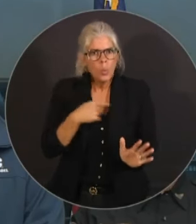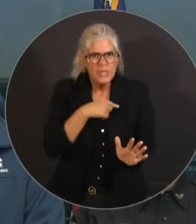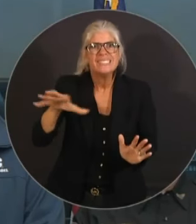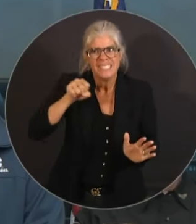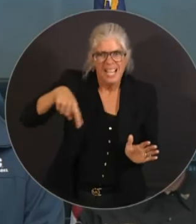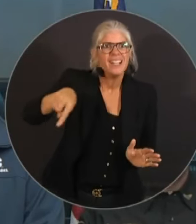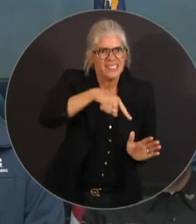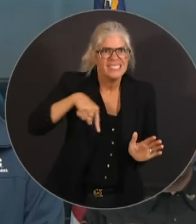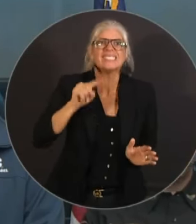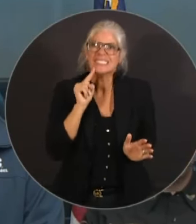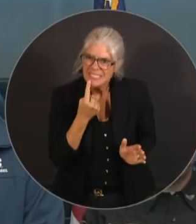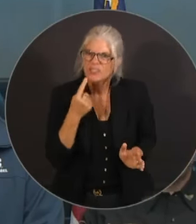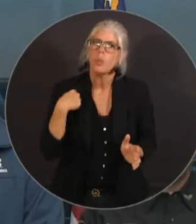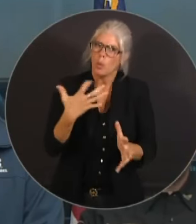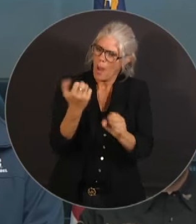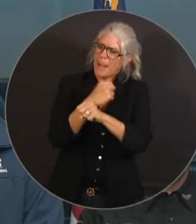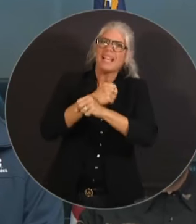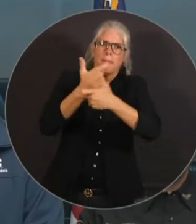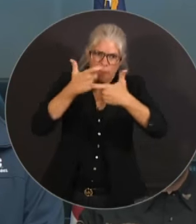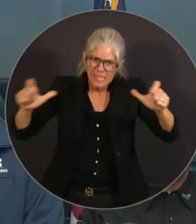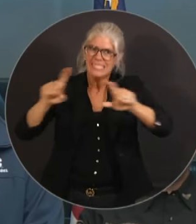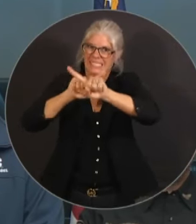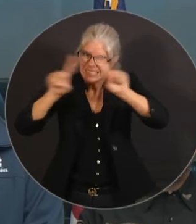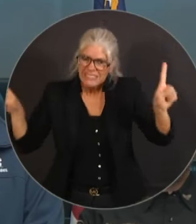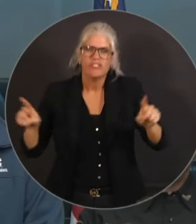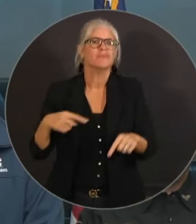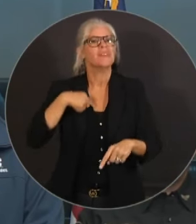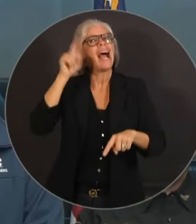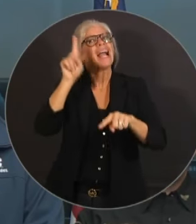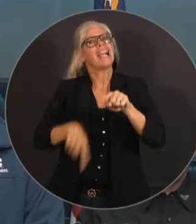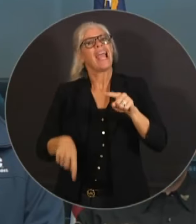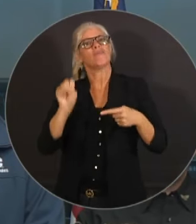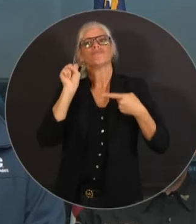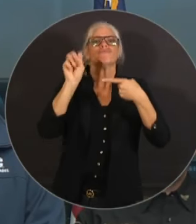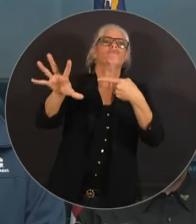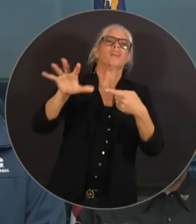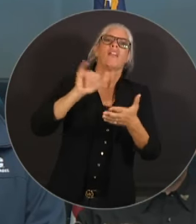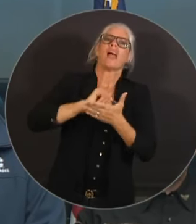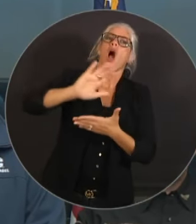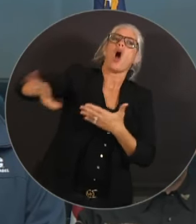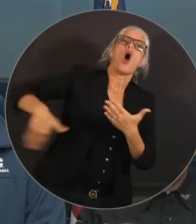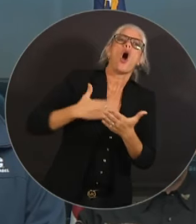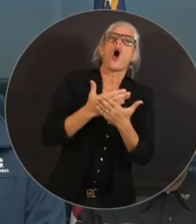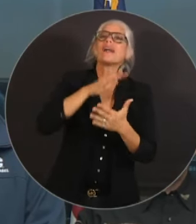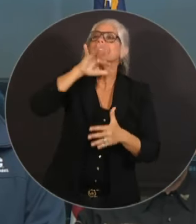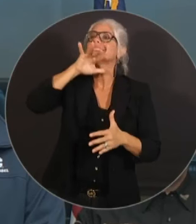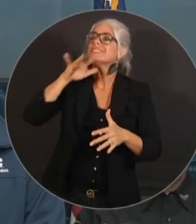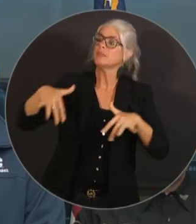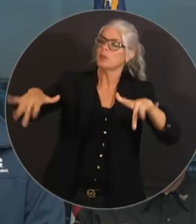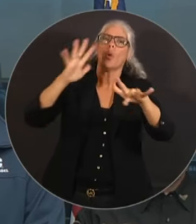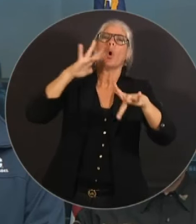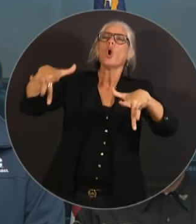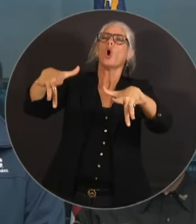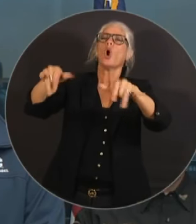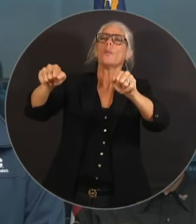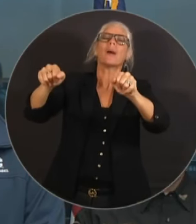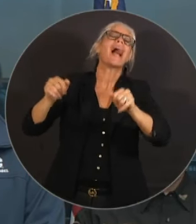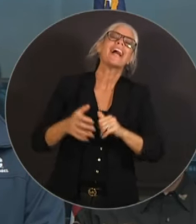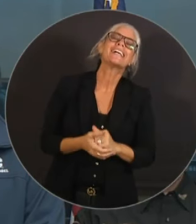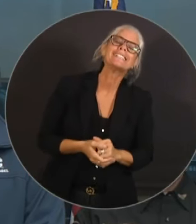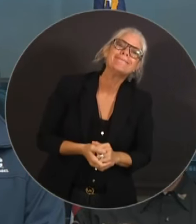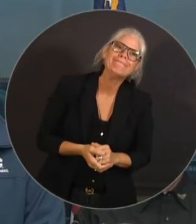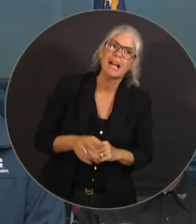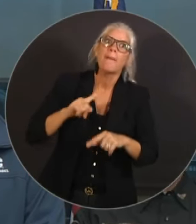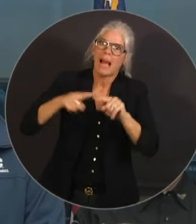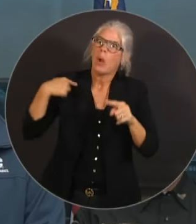big difference. I don't think I can say that, all the debris will be taken off, even if these contractors pick up the pace. But I